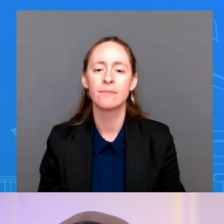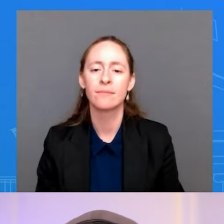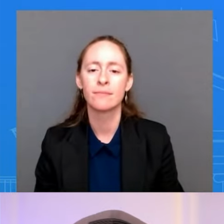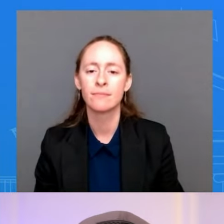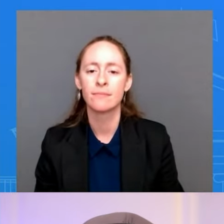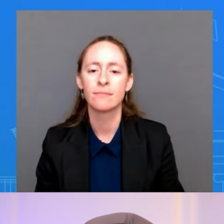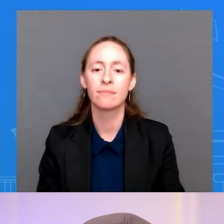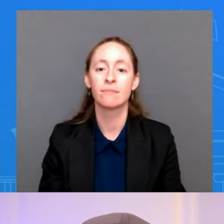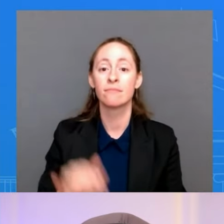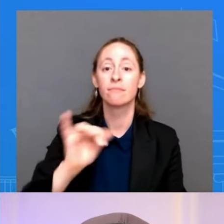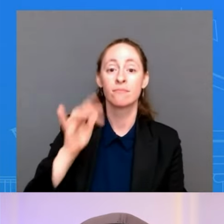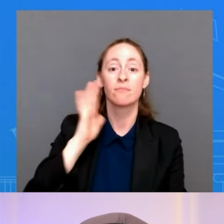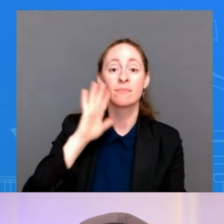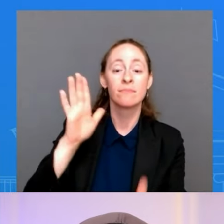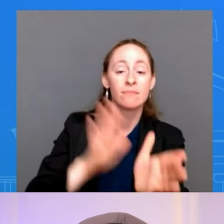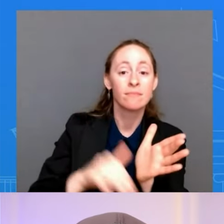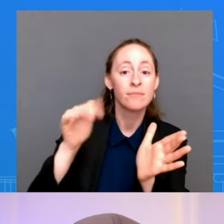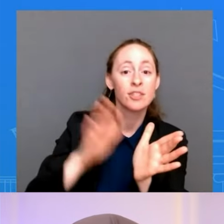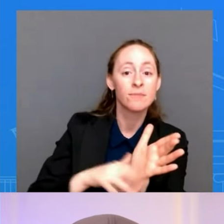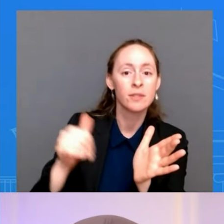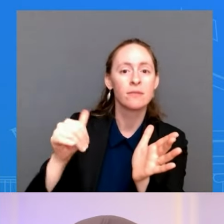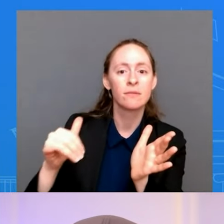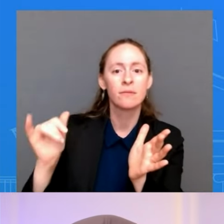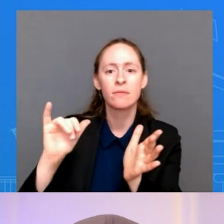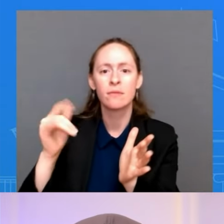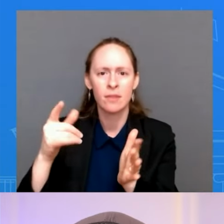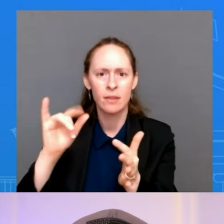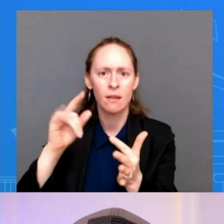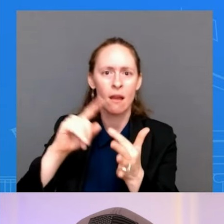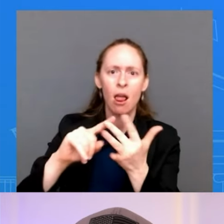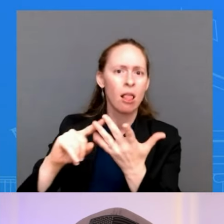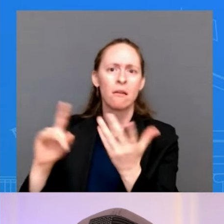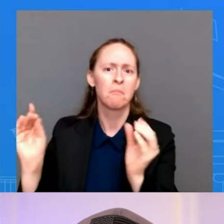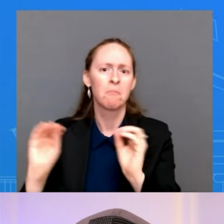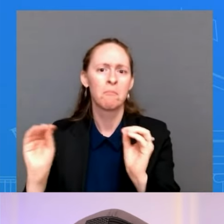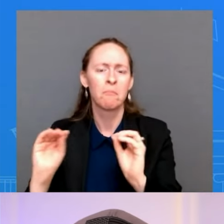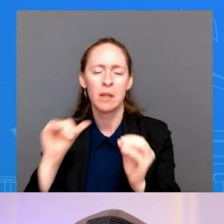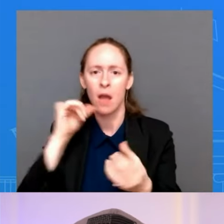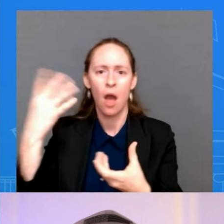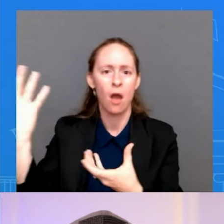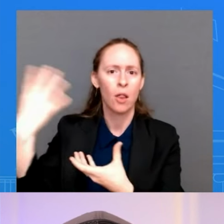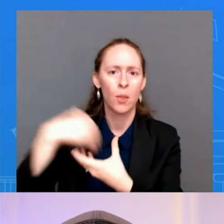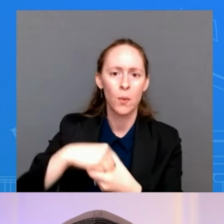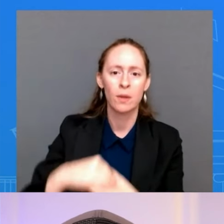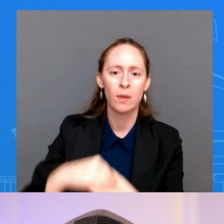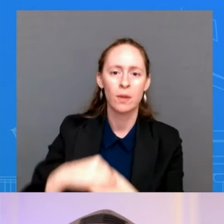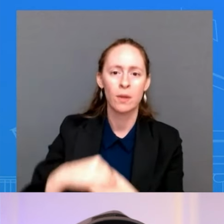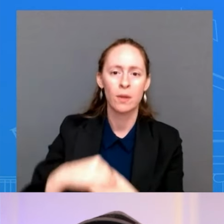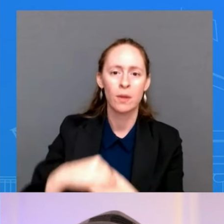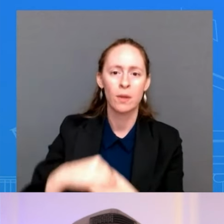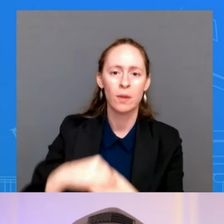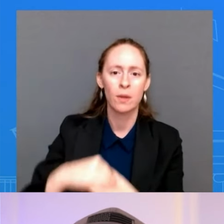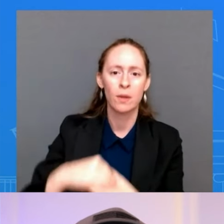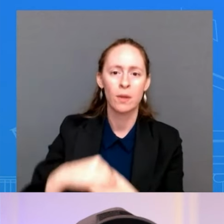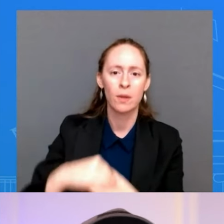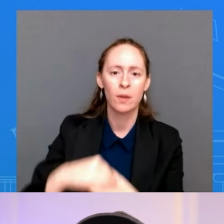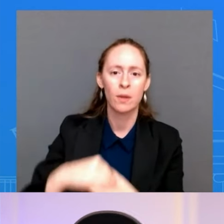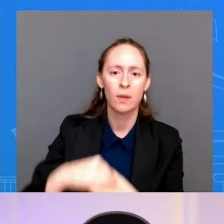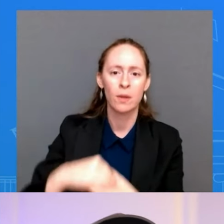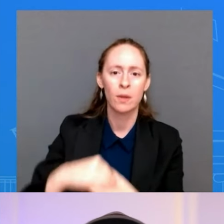does not include that. And we have some experts. Don't have to trust me. We have experts that say, don't worry,